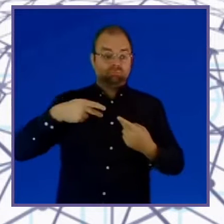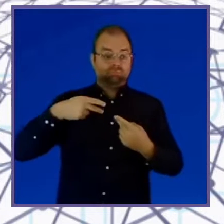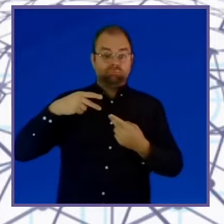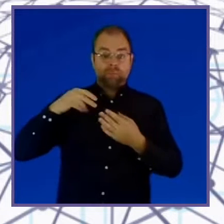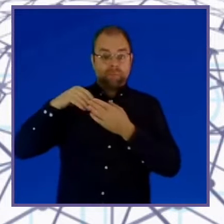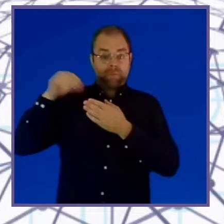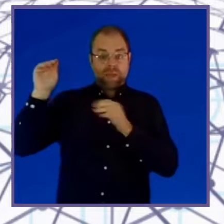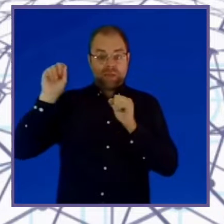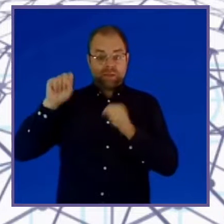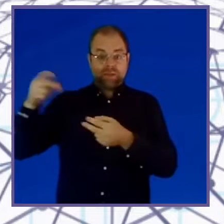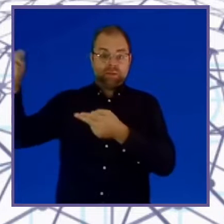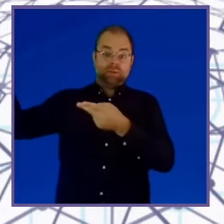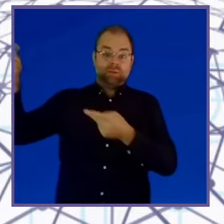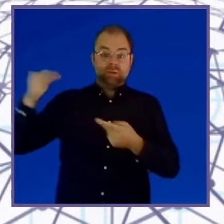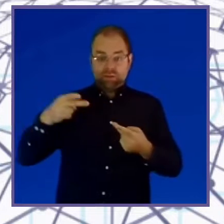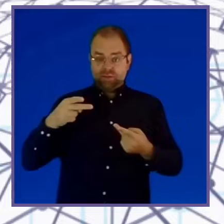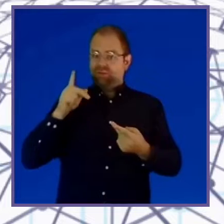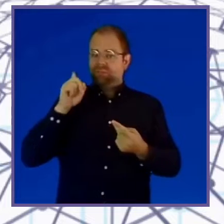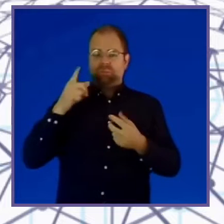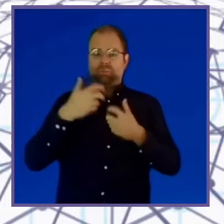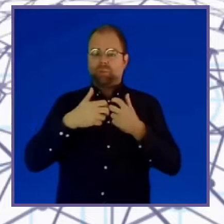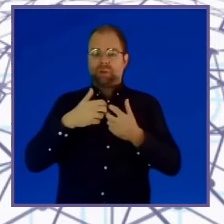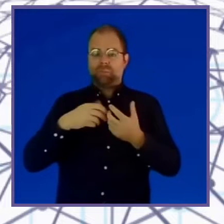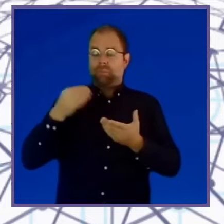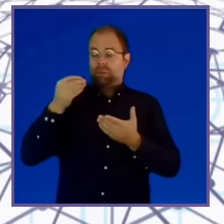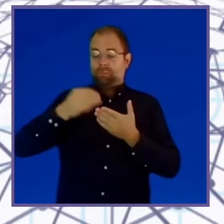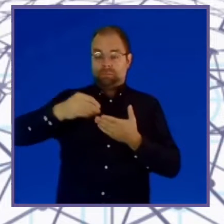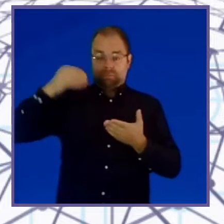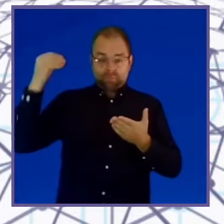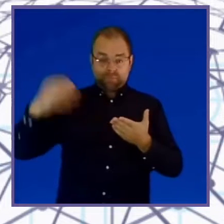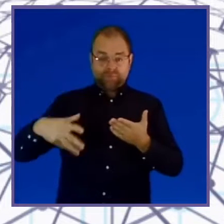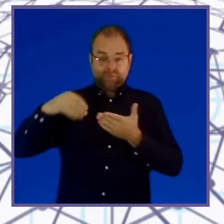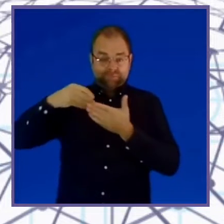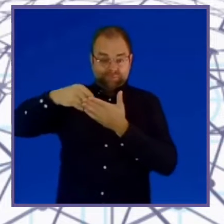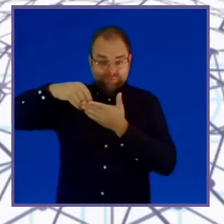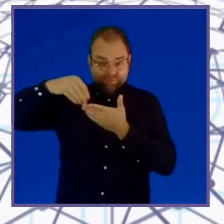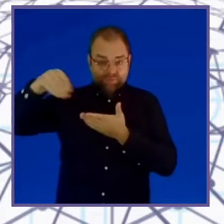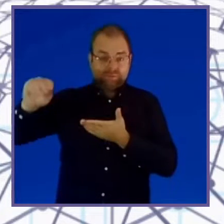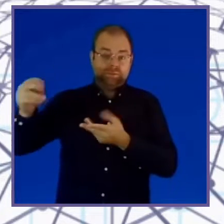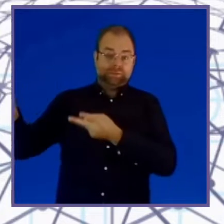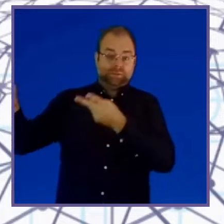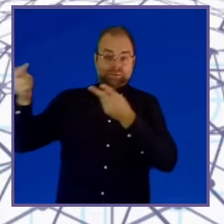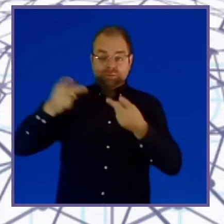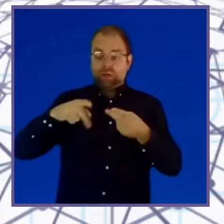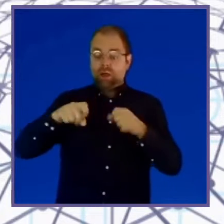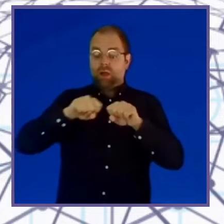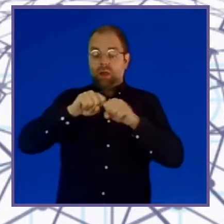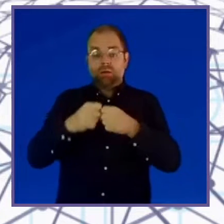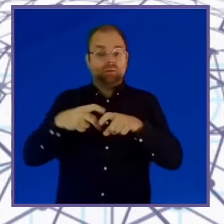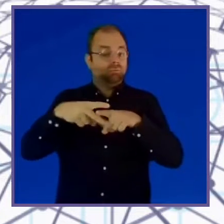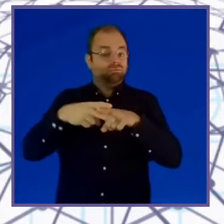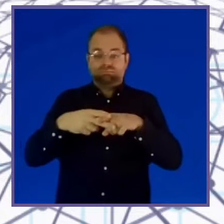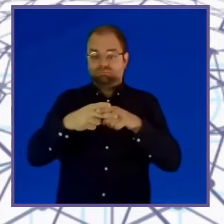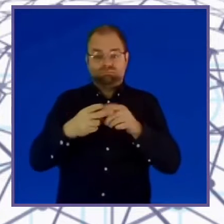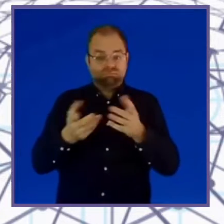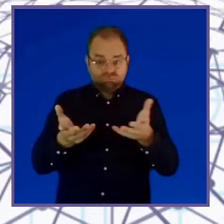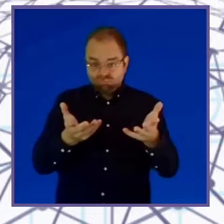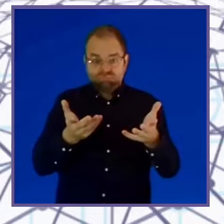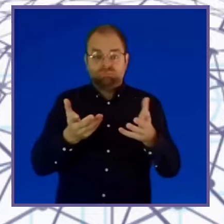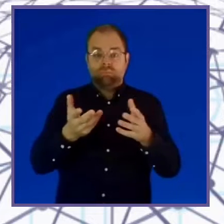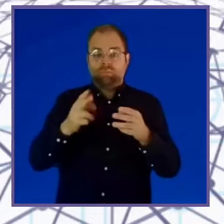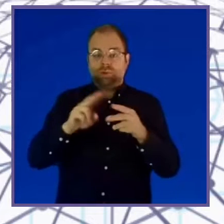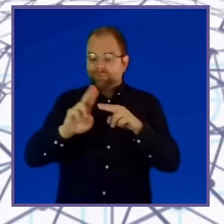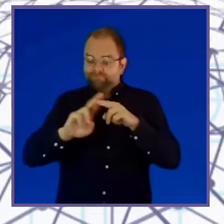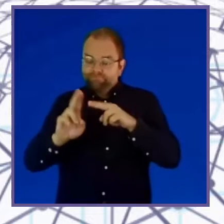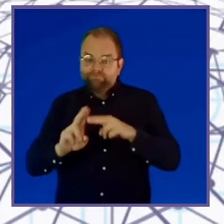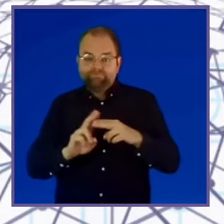with my students on projects that kind of tried to fill this gap. We wanted to design more